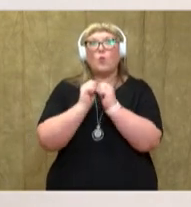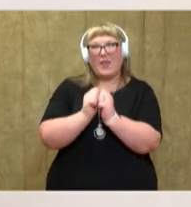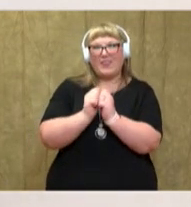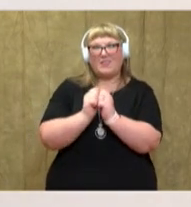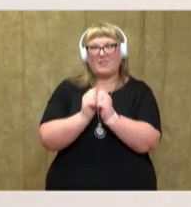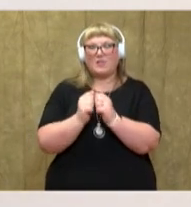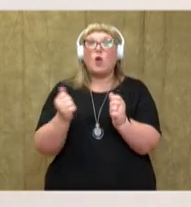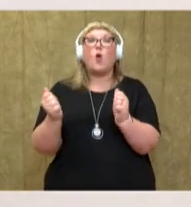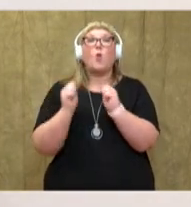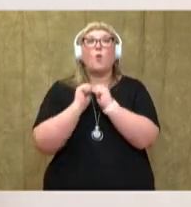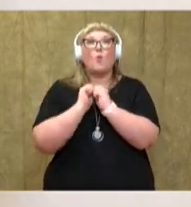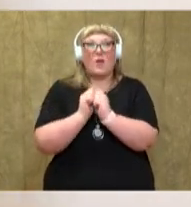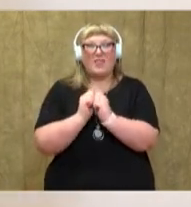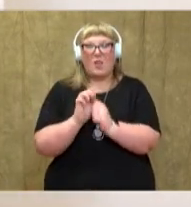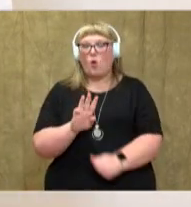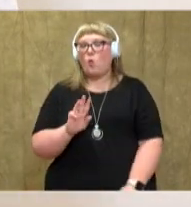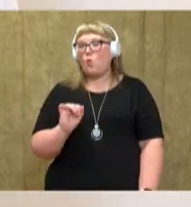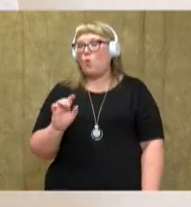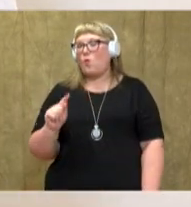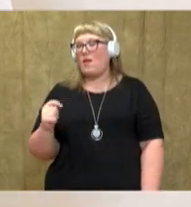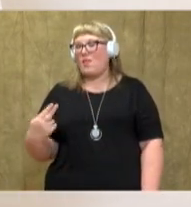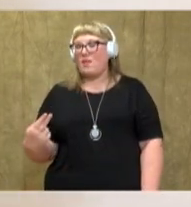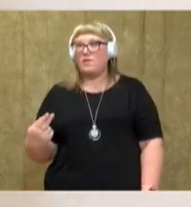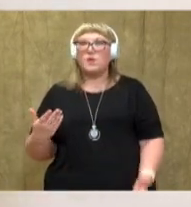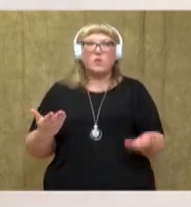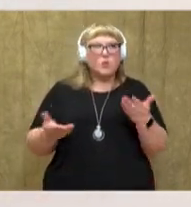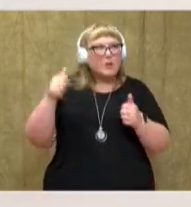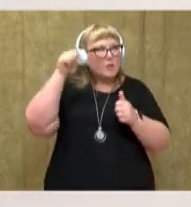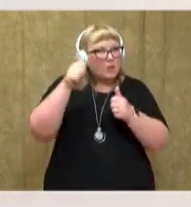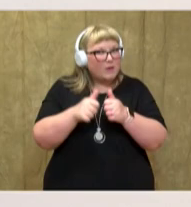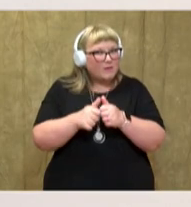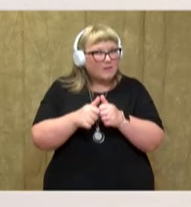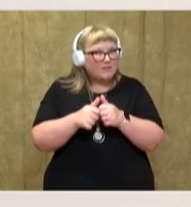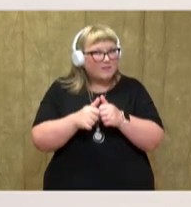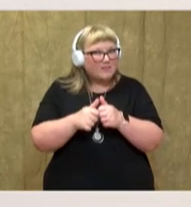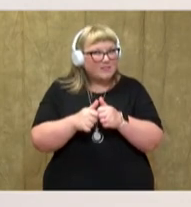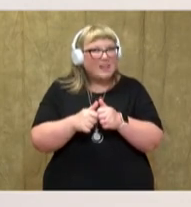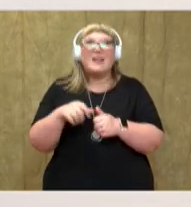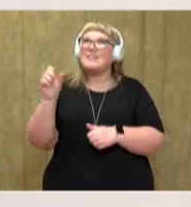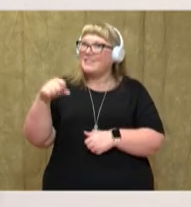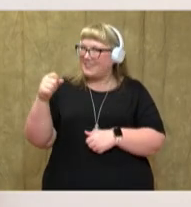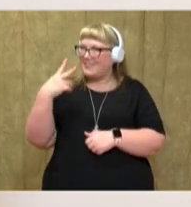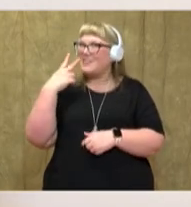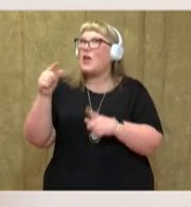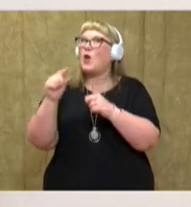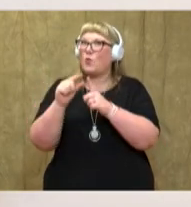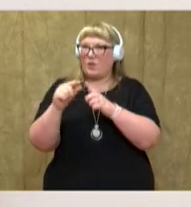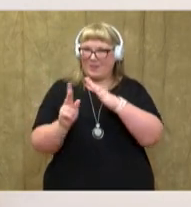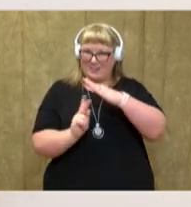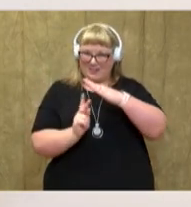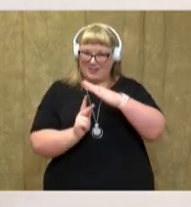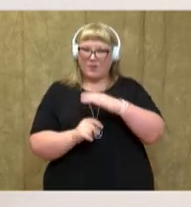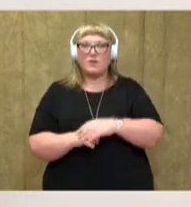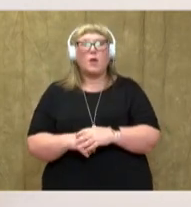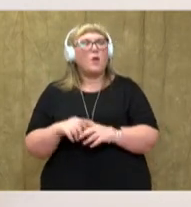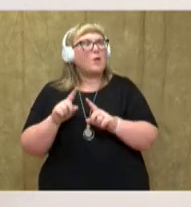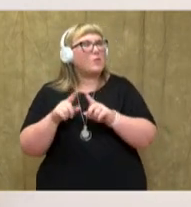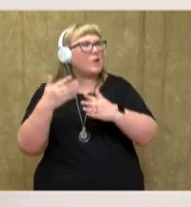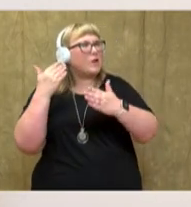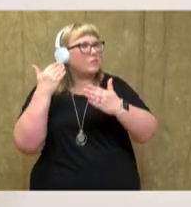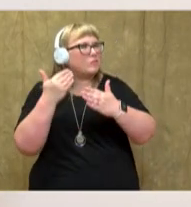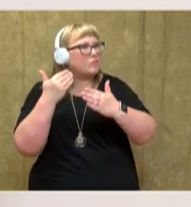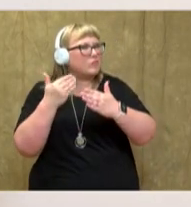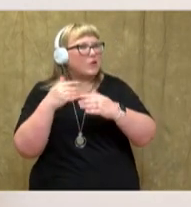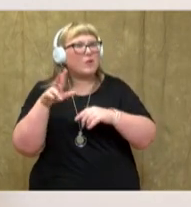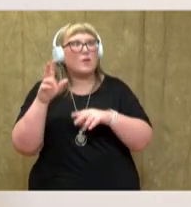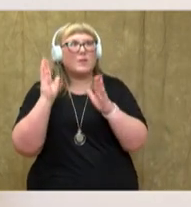With. Now you may remember that word because it is one of our kindergarten sight words, but I want you to listen very closely to those